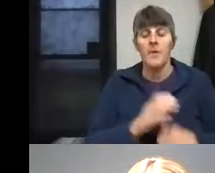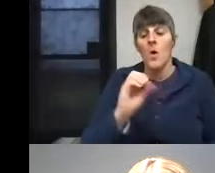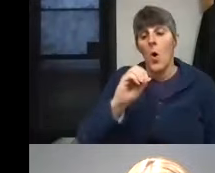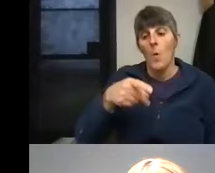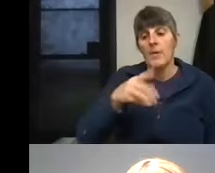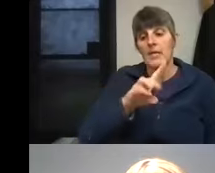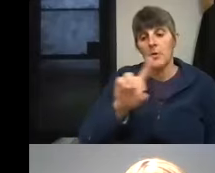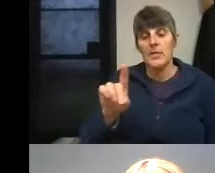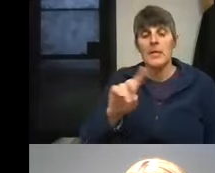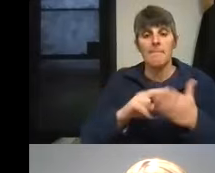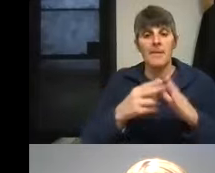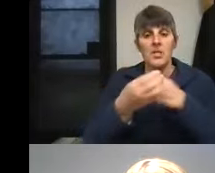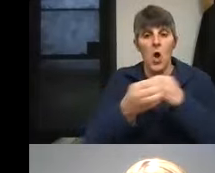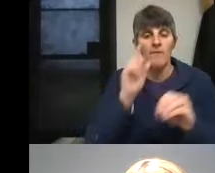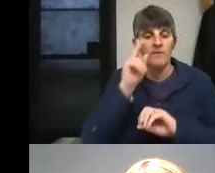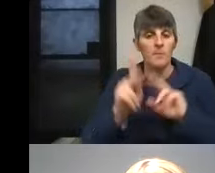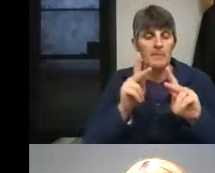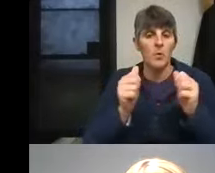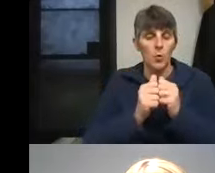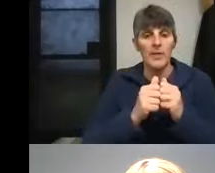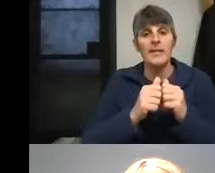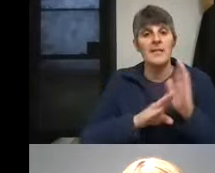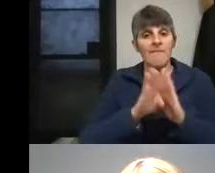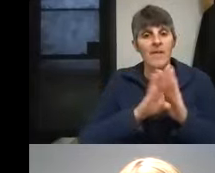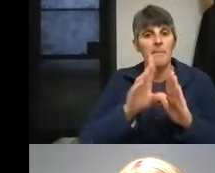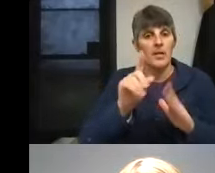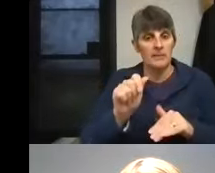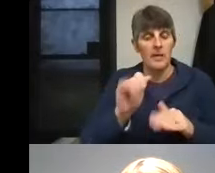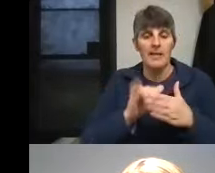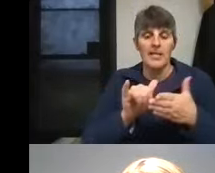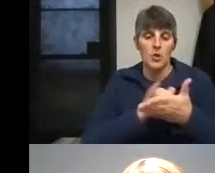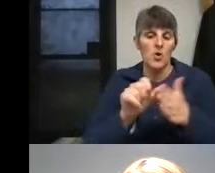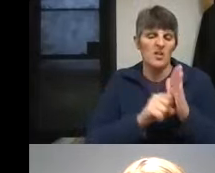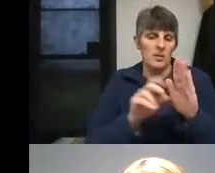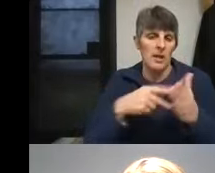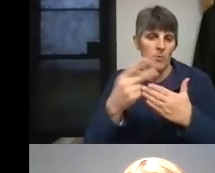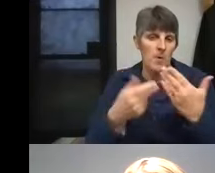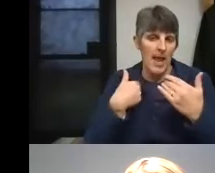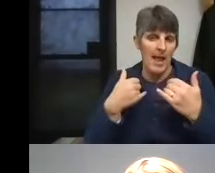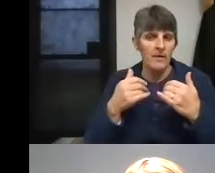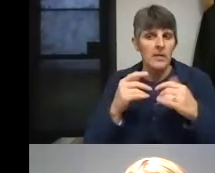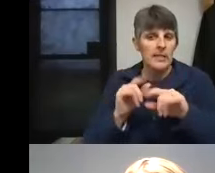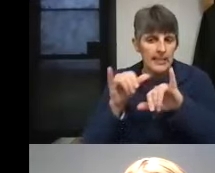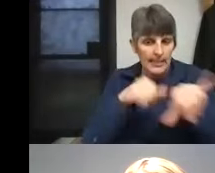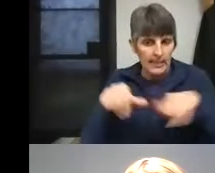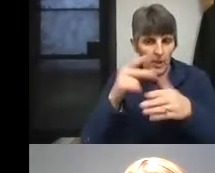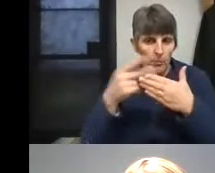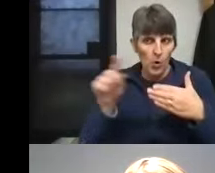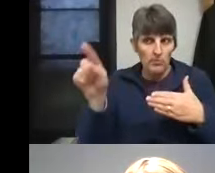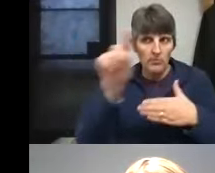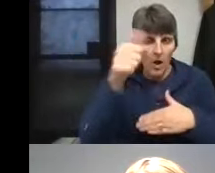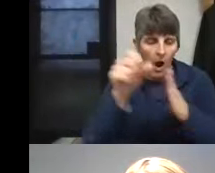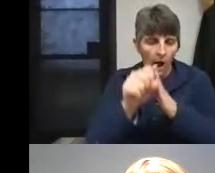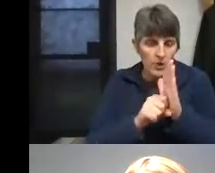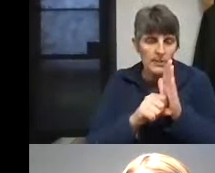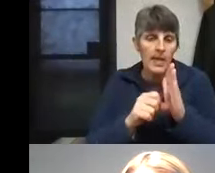OPWDD is Office for People with Developmental Disabilities. It's a New York State program. They have similar programs in other states,